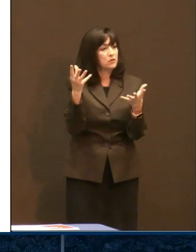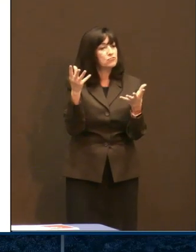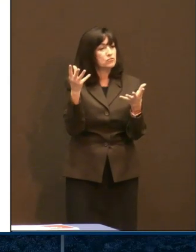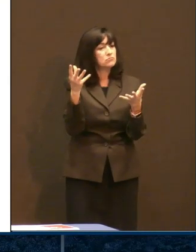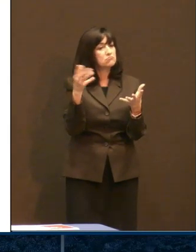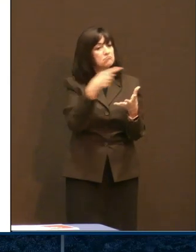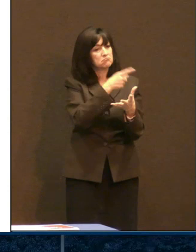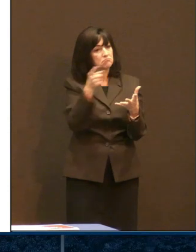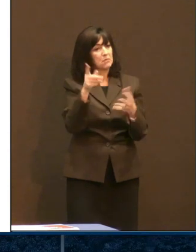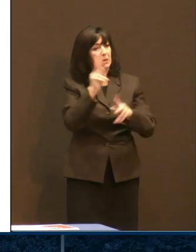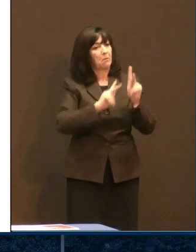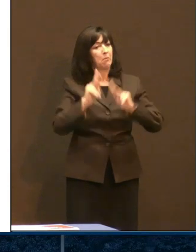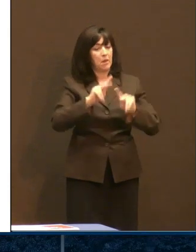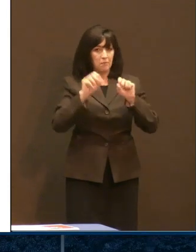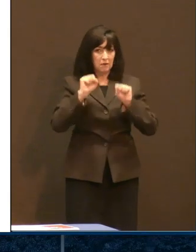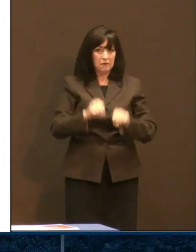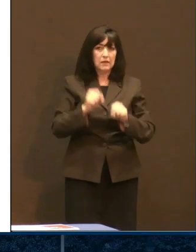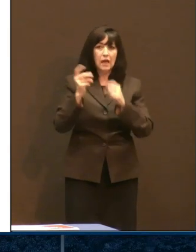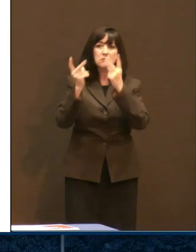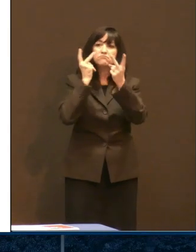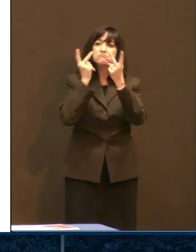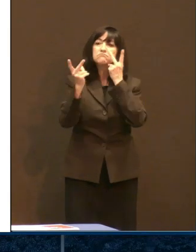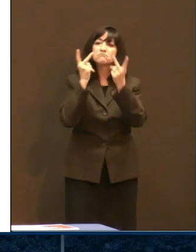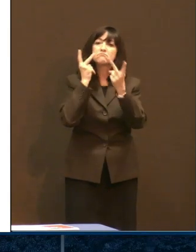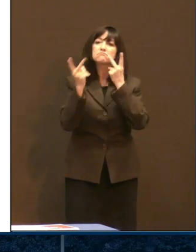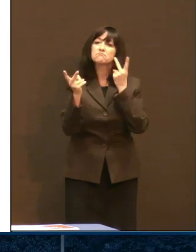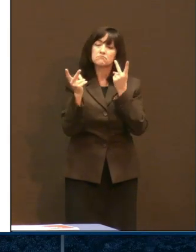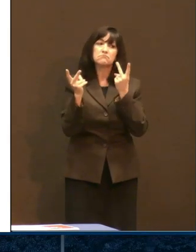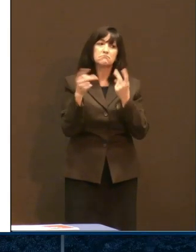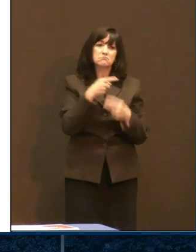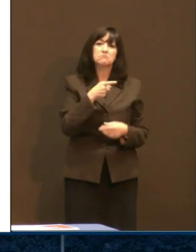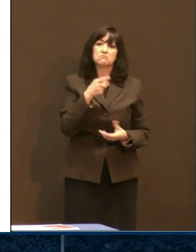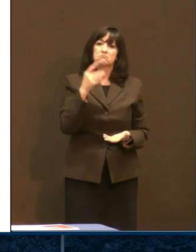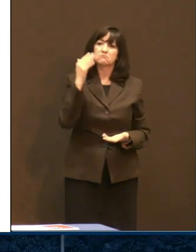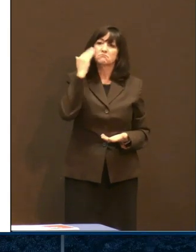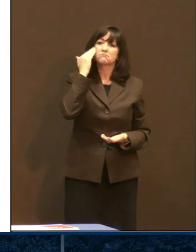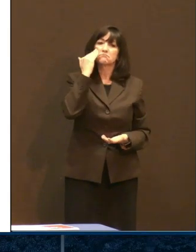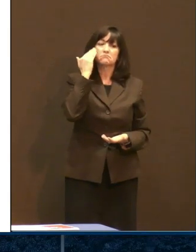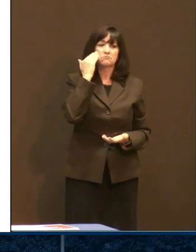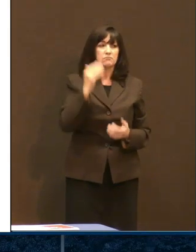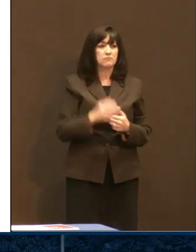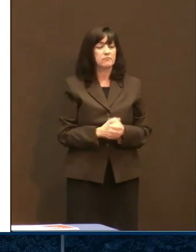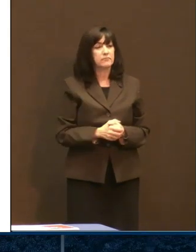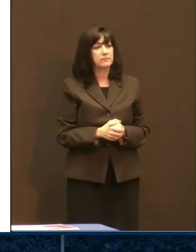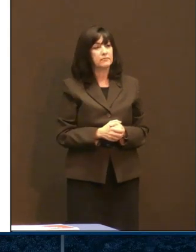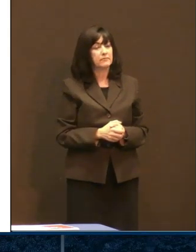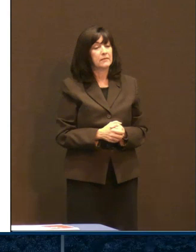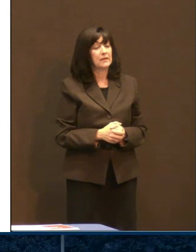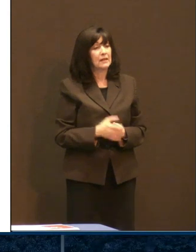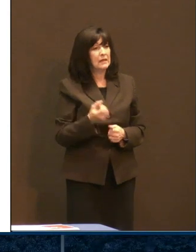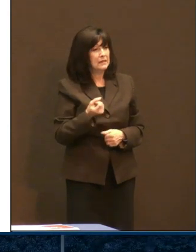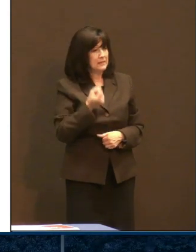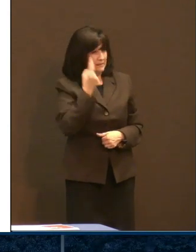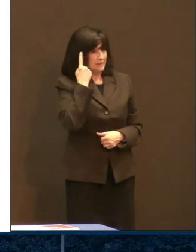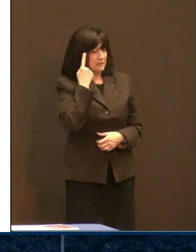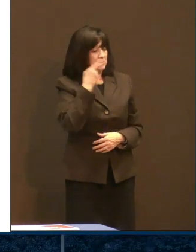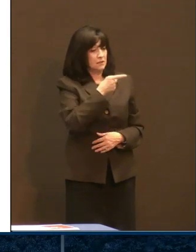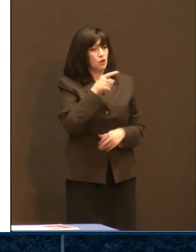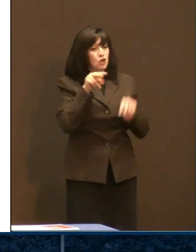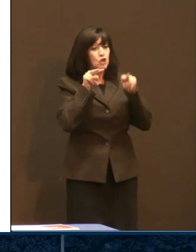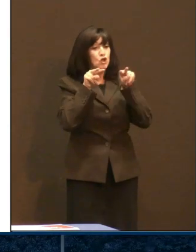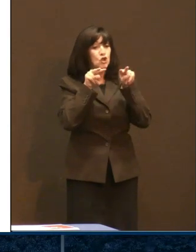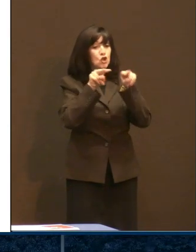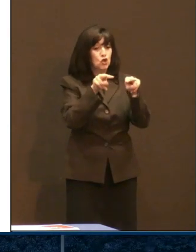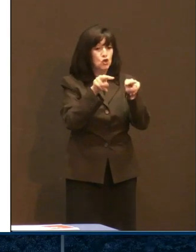see, as much as they can about what we know. And when you do that, don't just look at